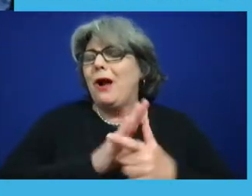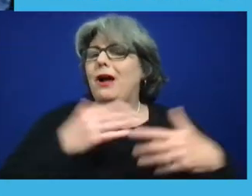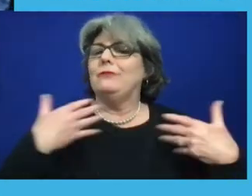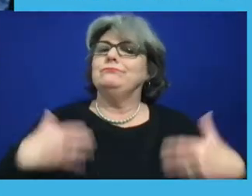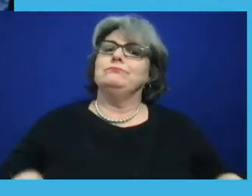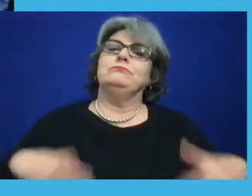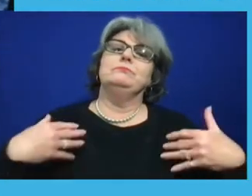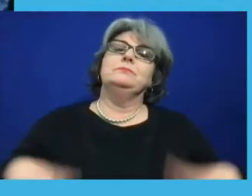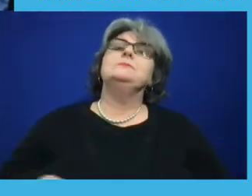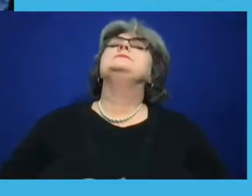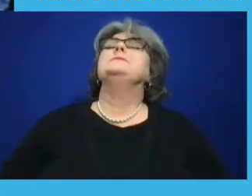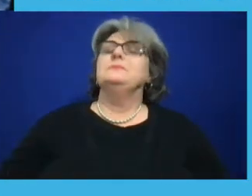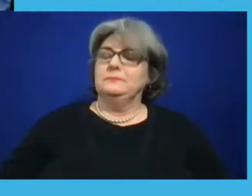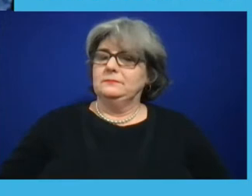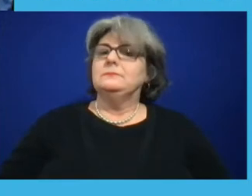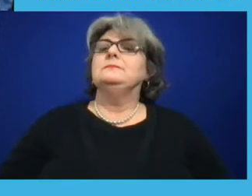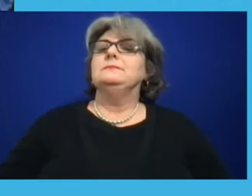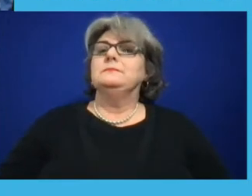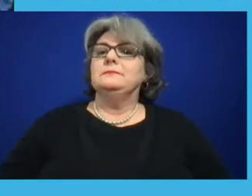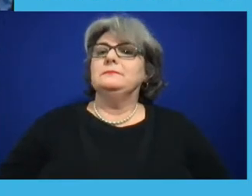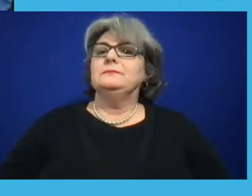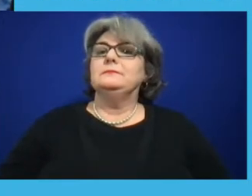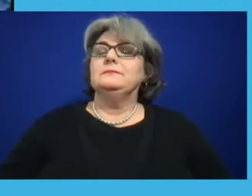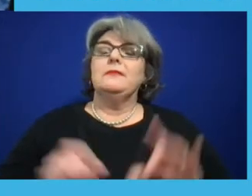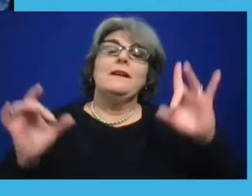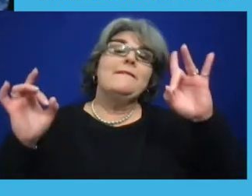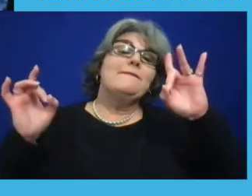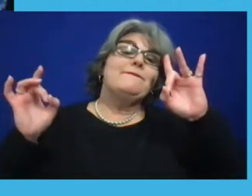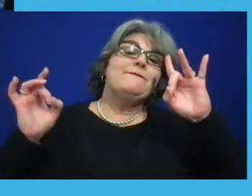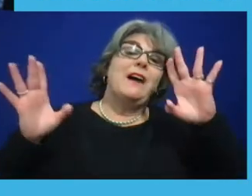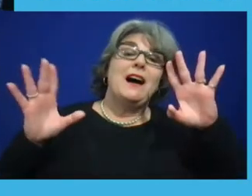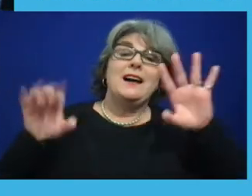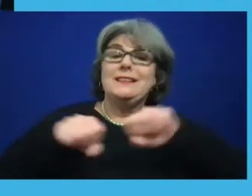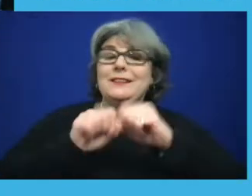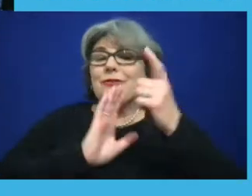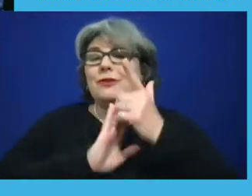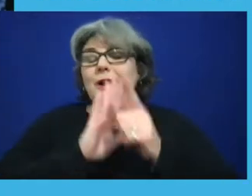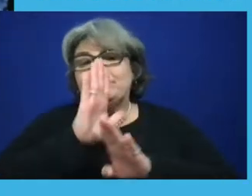If you're watching TV, you've heard a lot about crime.